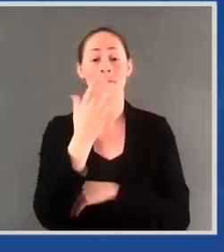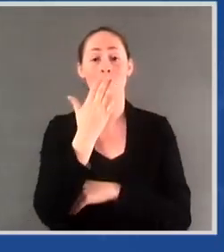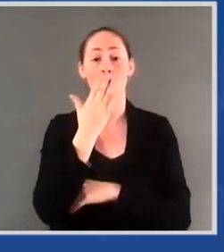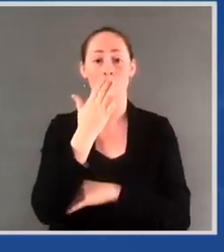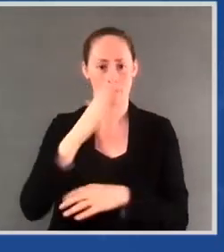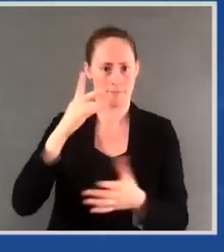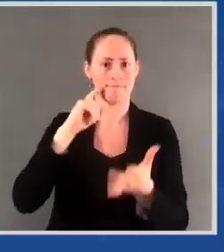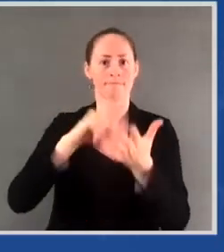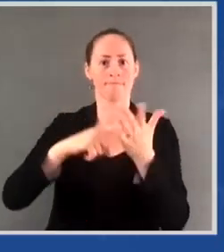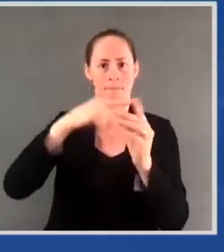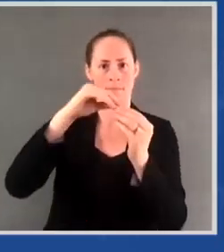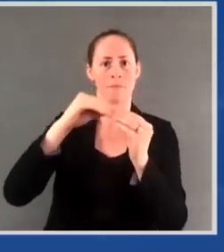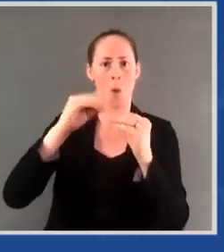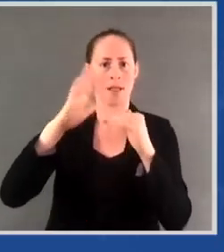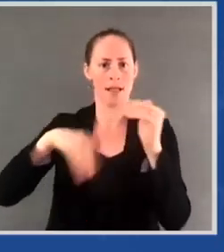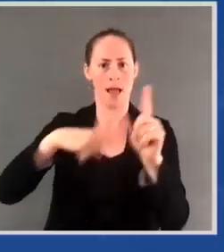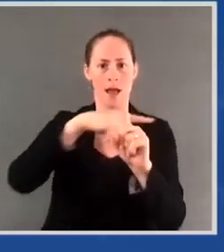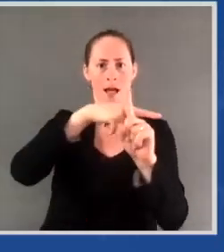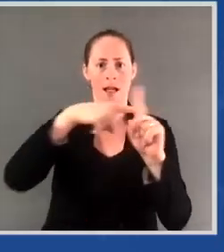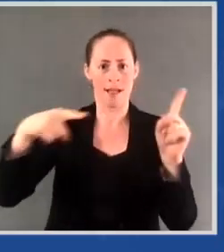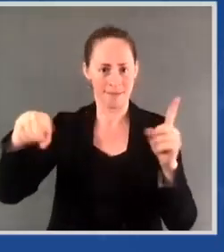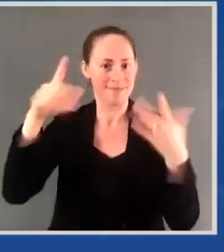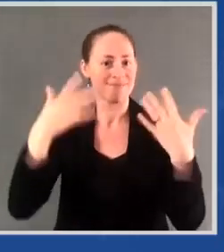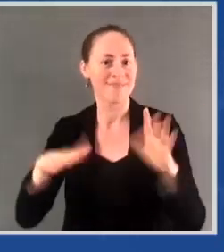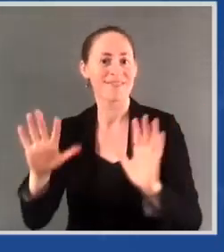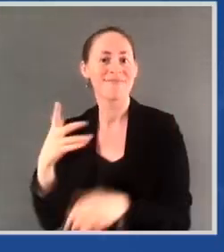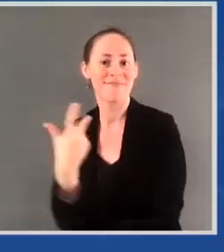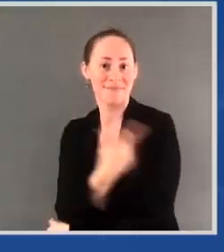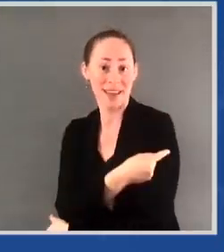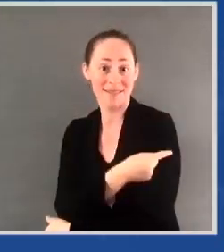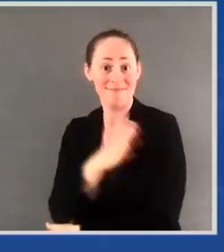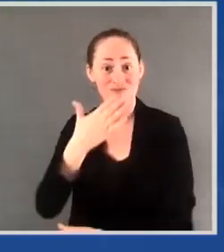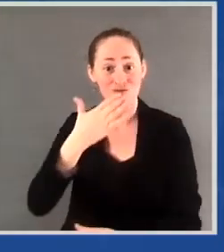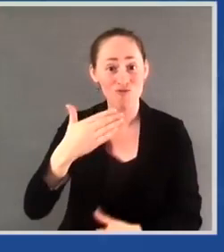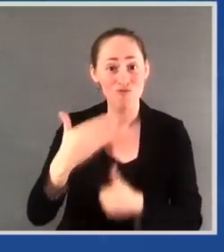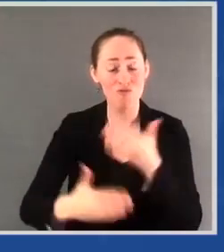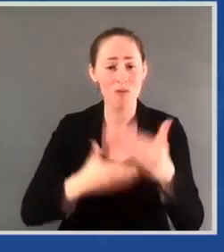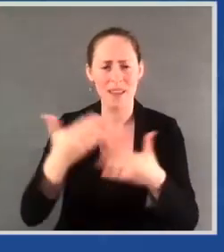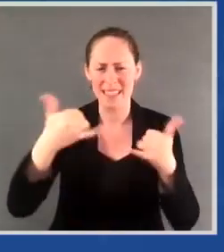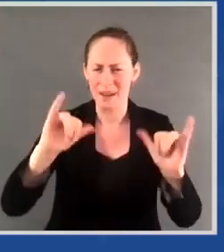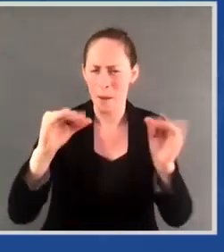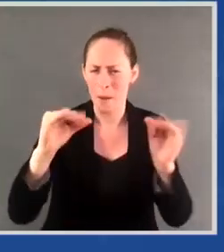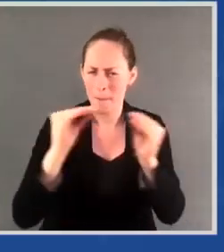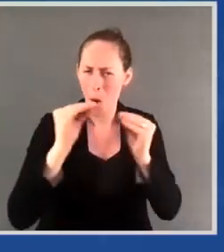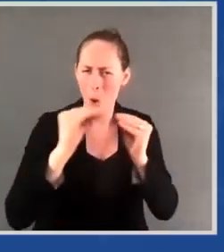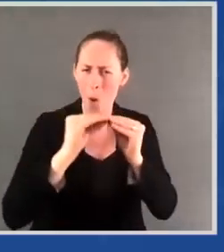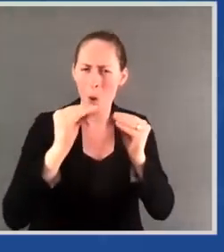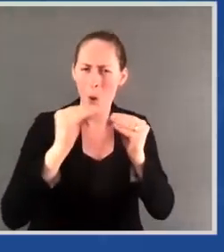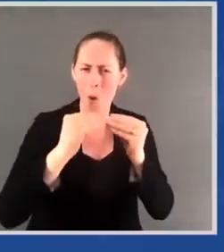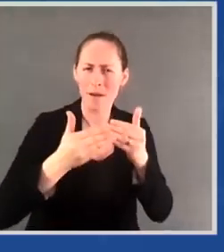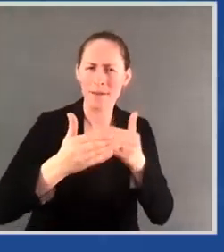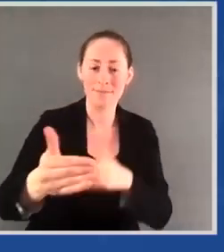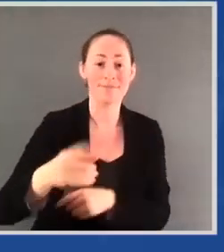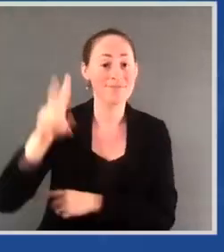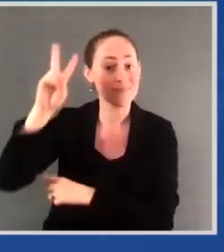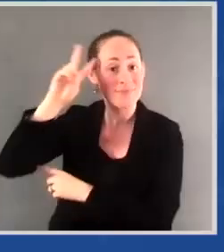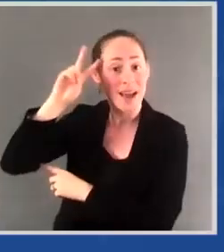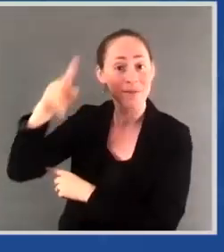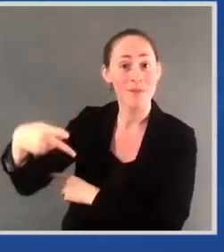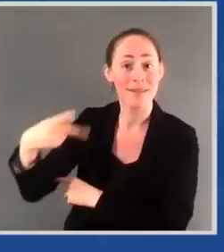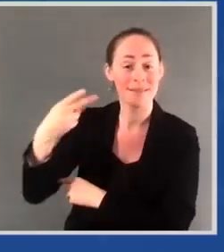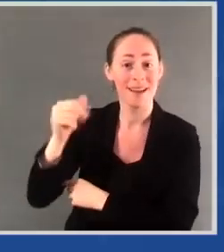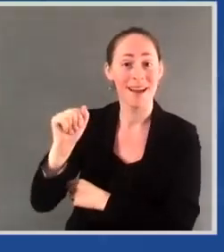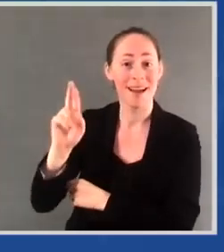progress, but we have much more to do. Vice President Harris, as I speak, is in Atlanta, getting the word out about